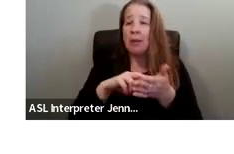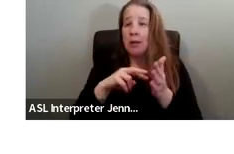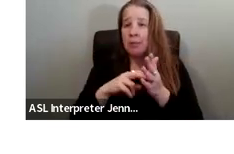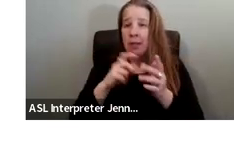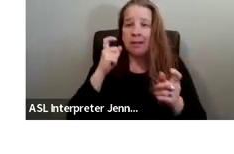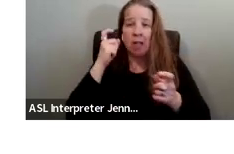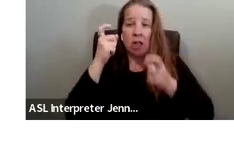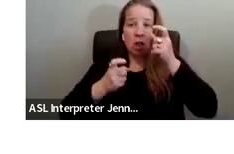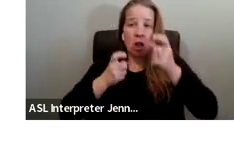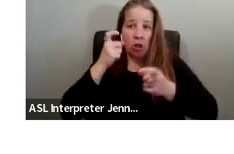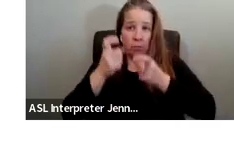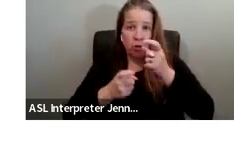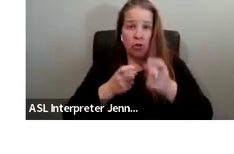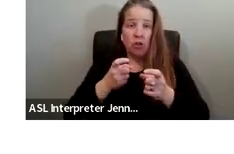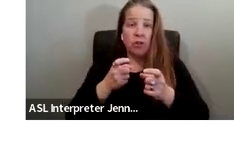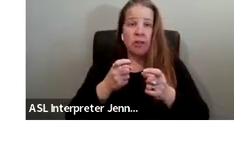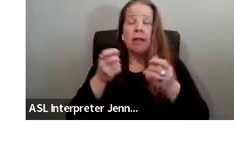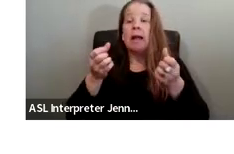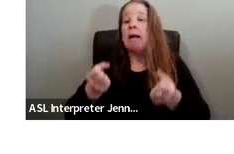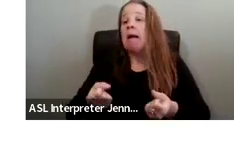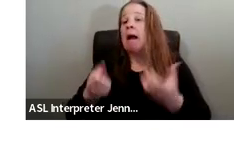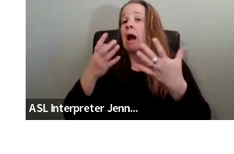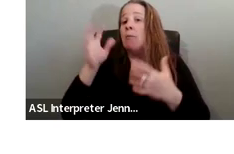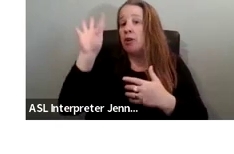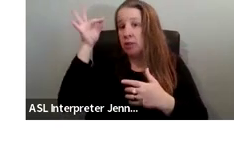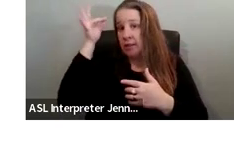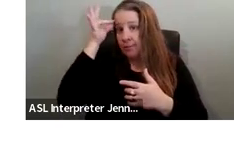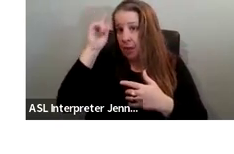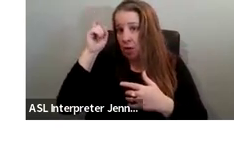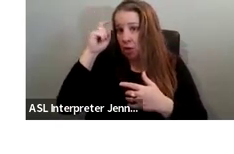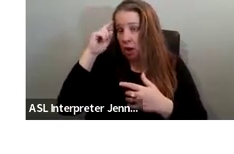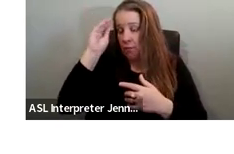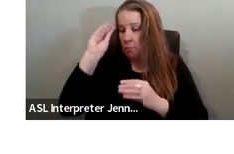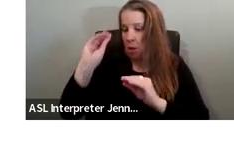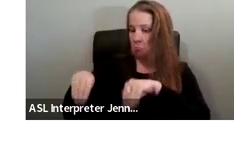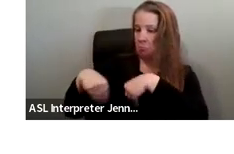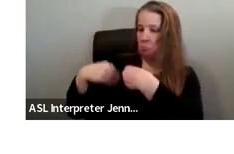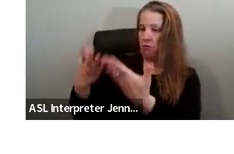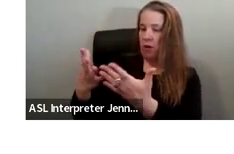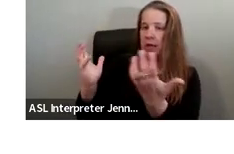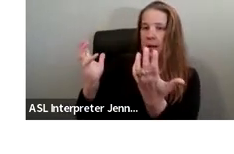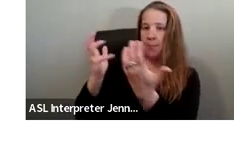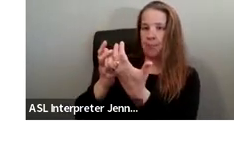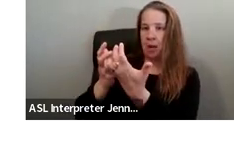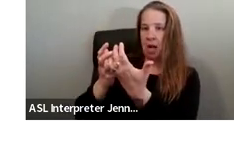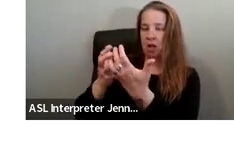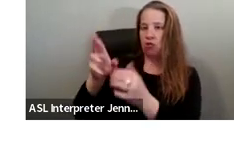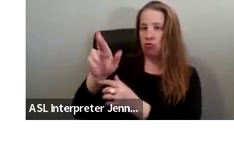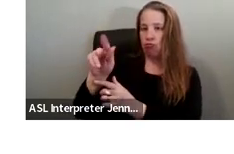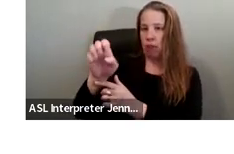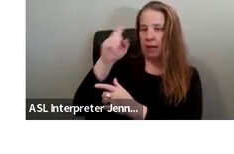contributions and how much the federal government is going to provide the state with a matching rate for your